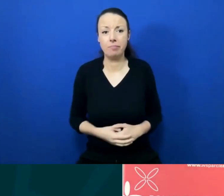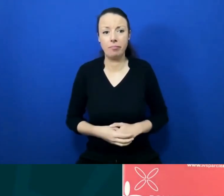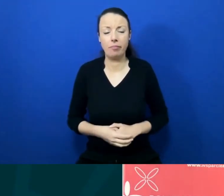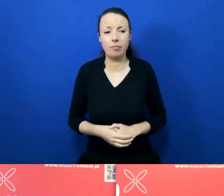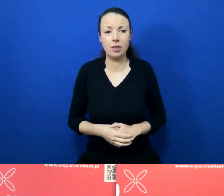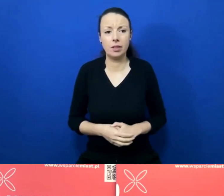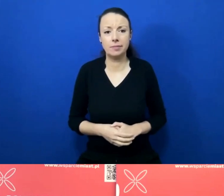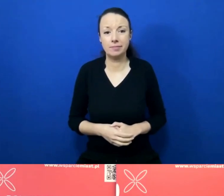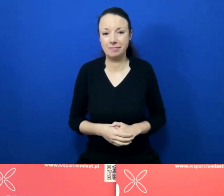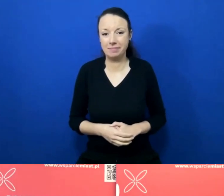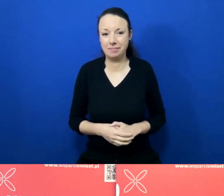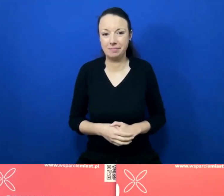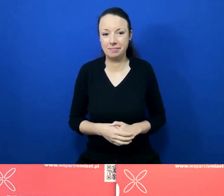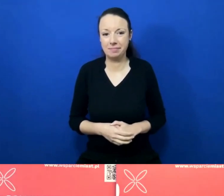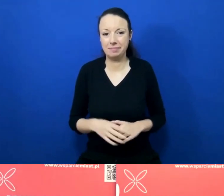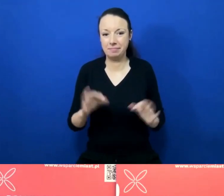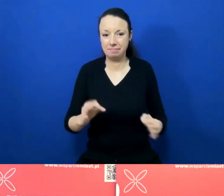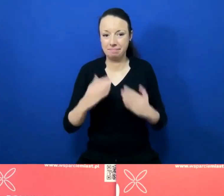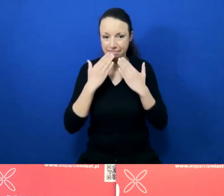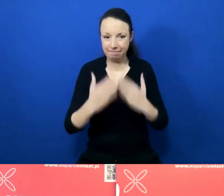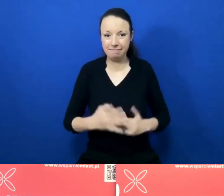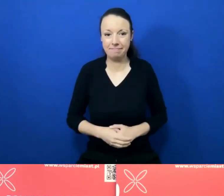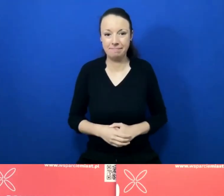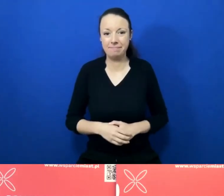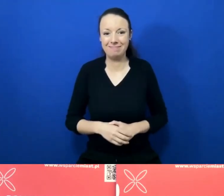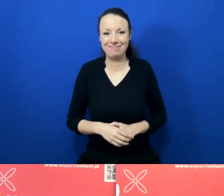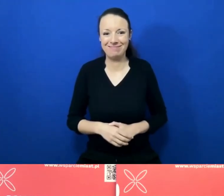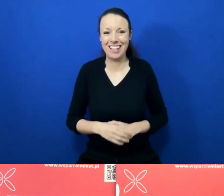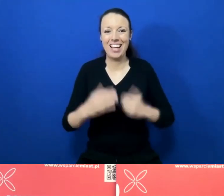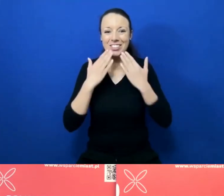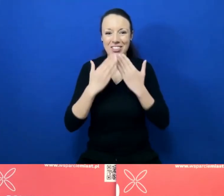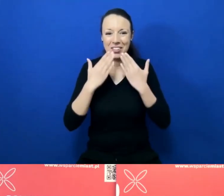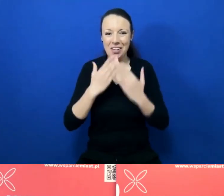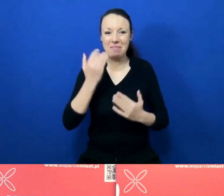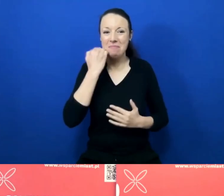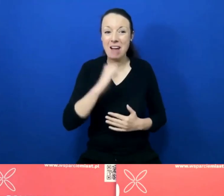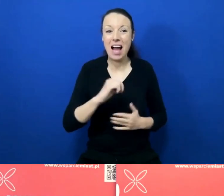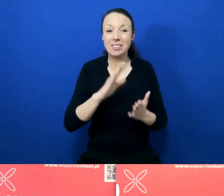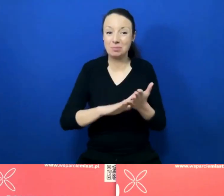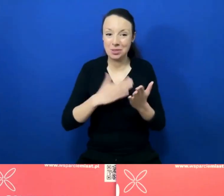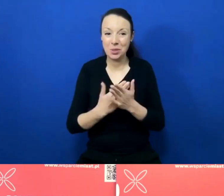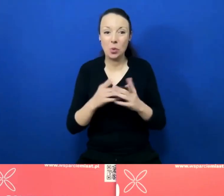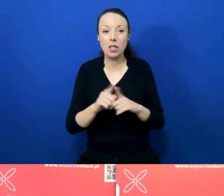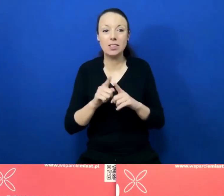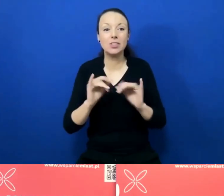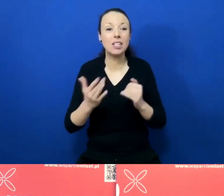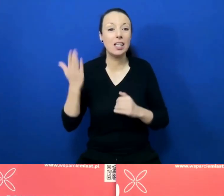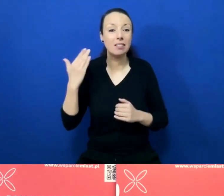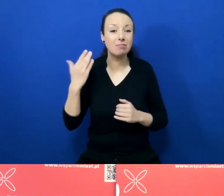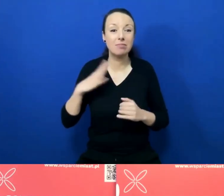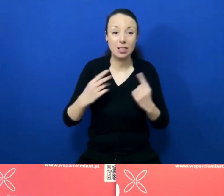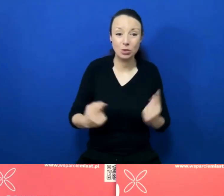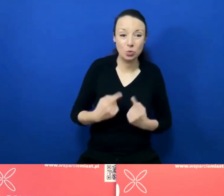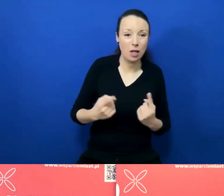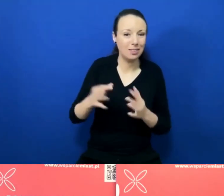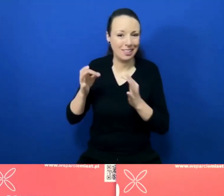learn the lessons from the past. Thank you. And szanowni państwo, teraz przechodzimy.